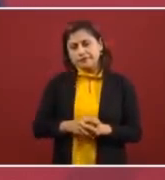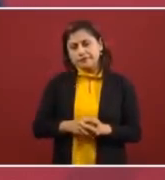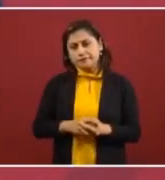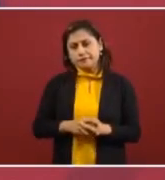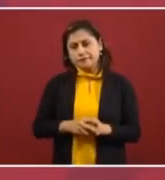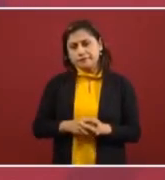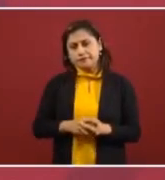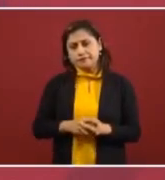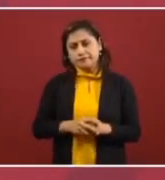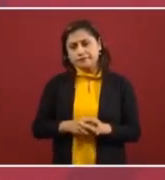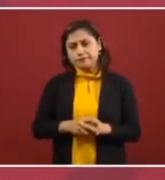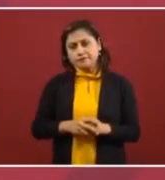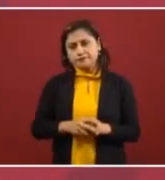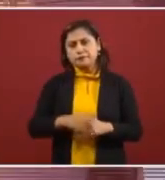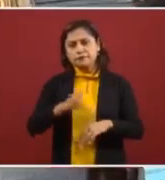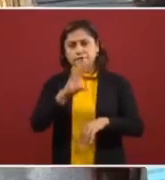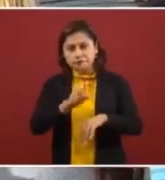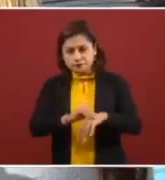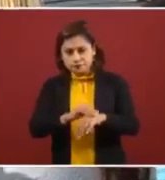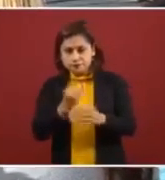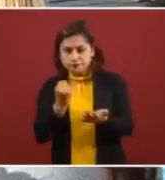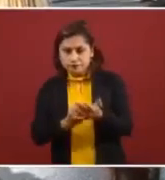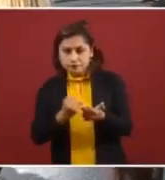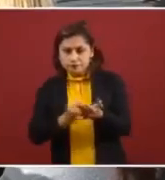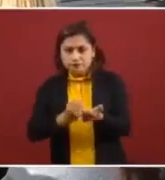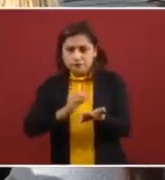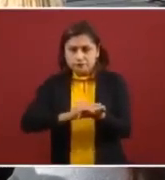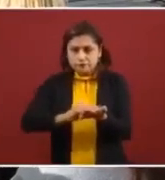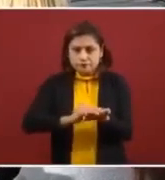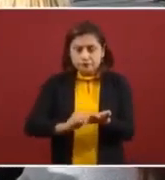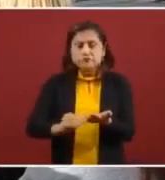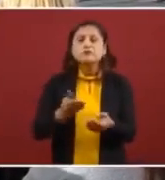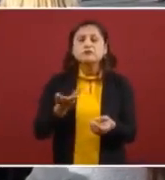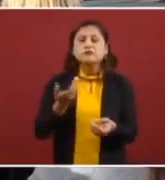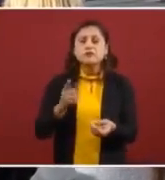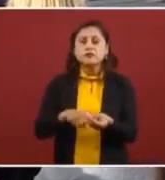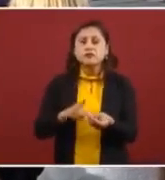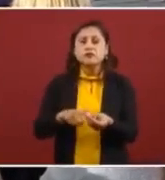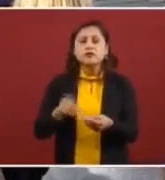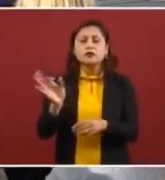that condoning from December